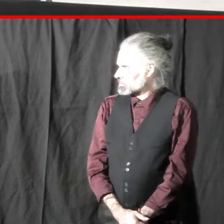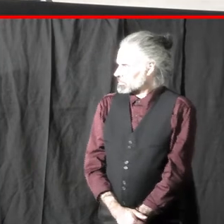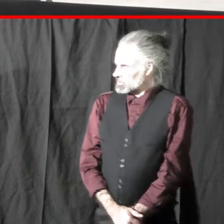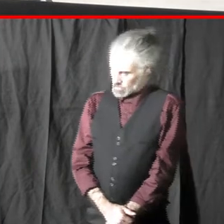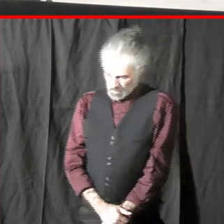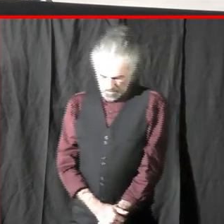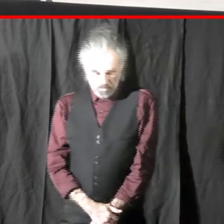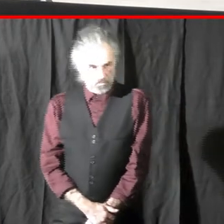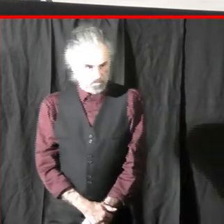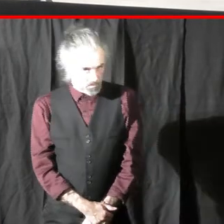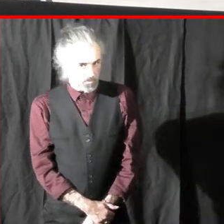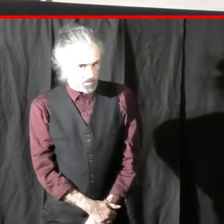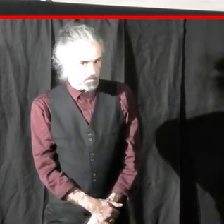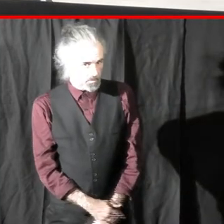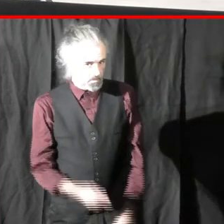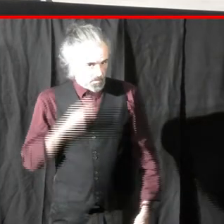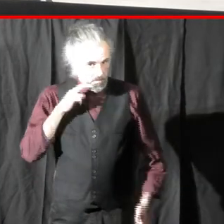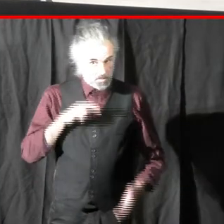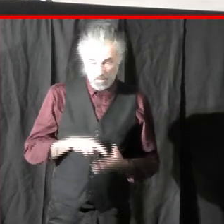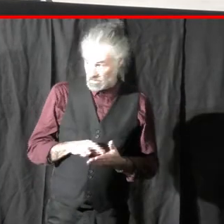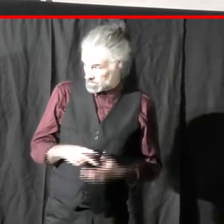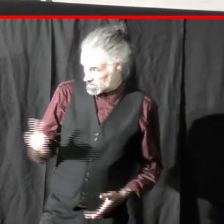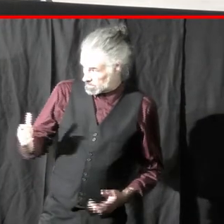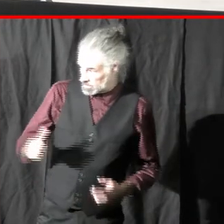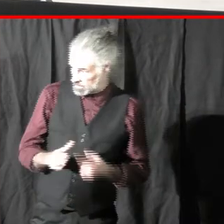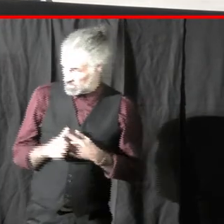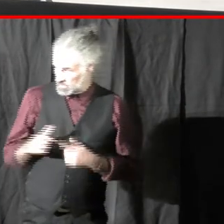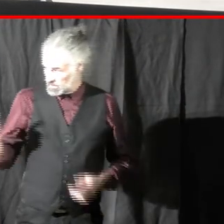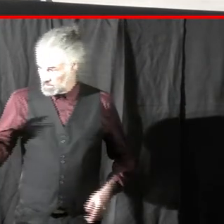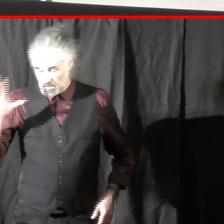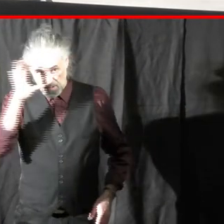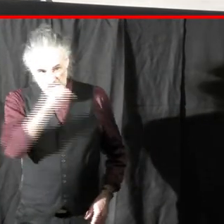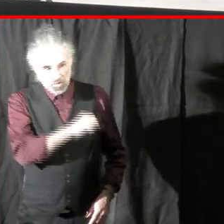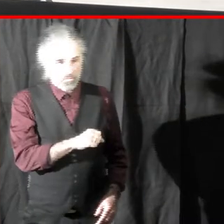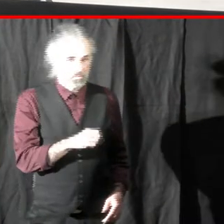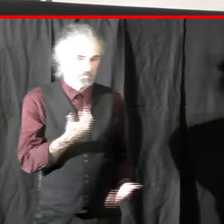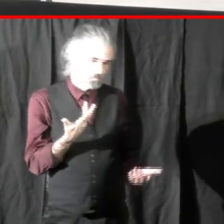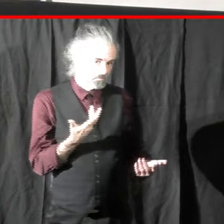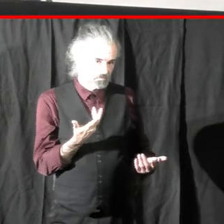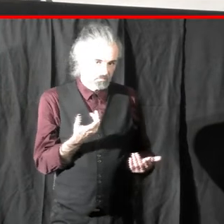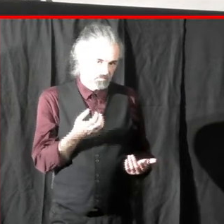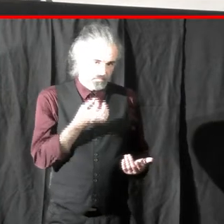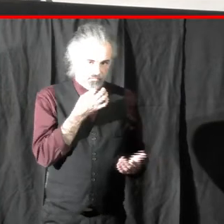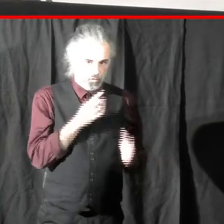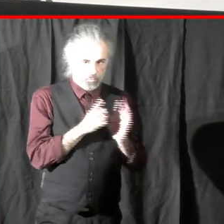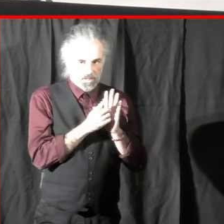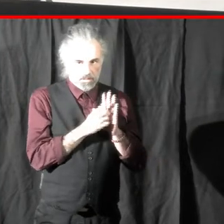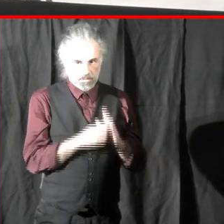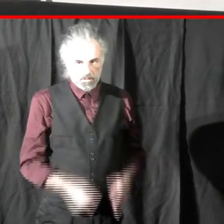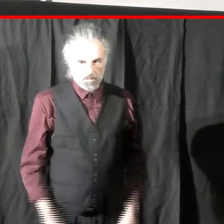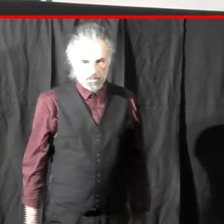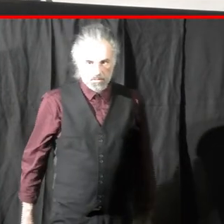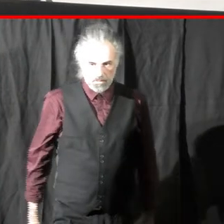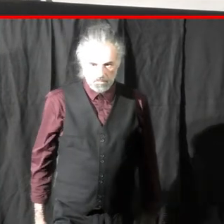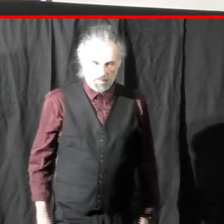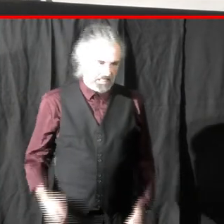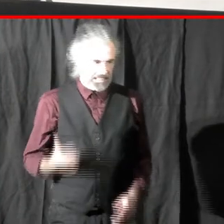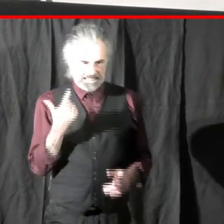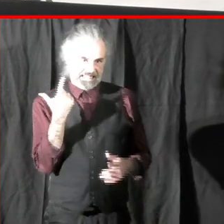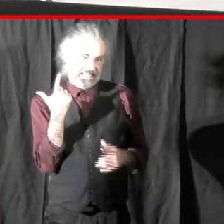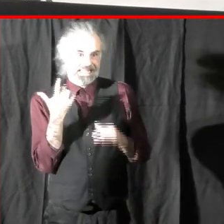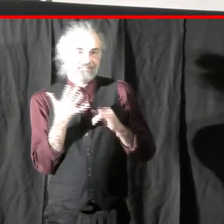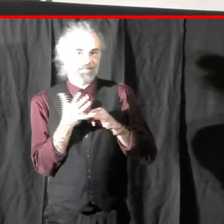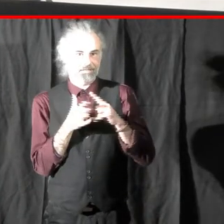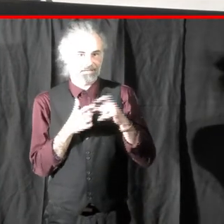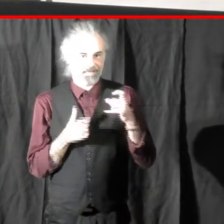We're going to let that sit for a few. Have you got any responses yet? I'm assuming that takes like a minute or two, 7 seconds at least. So we